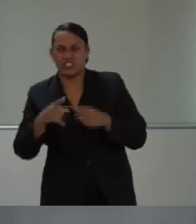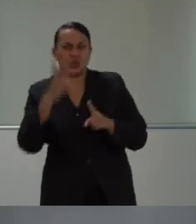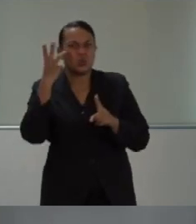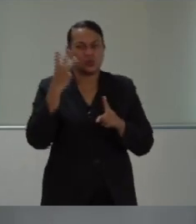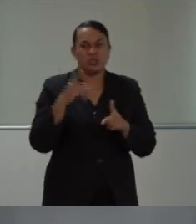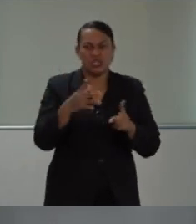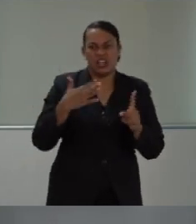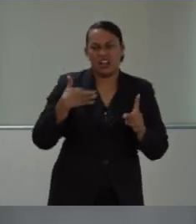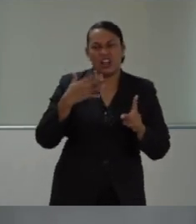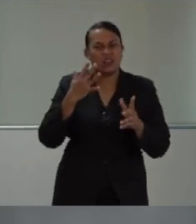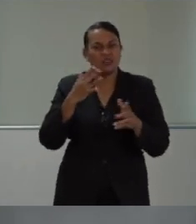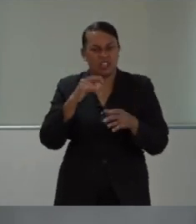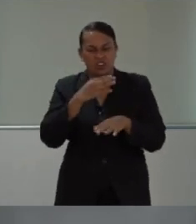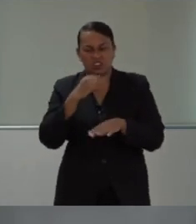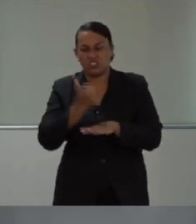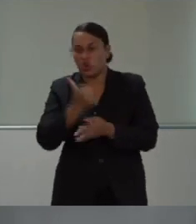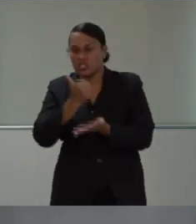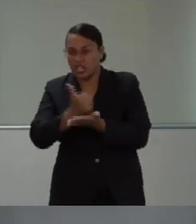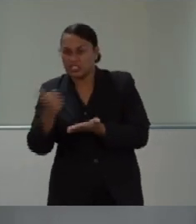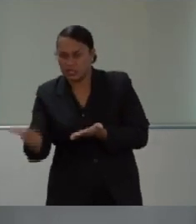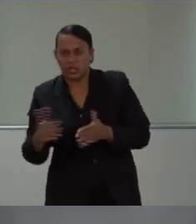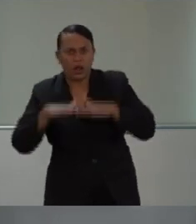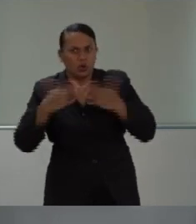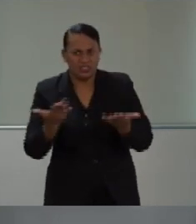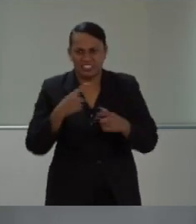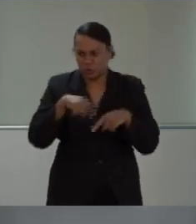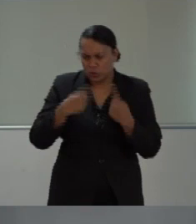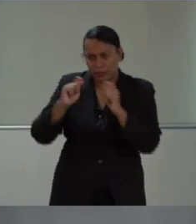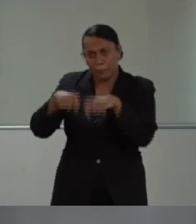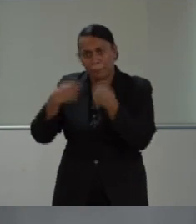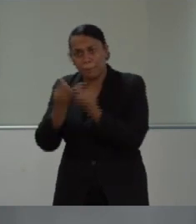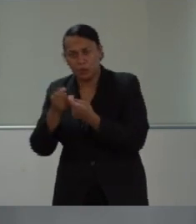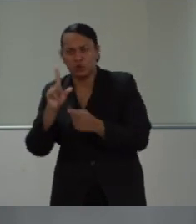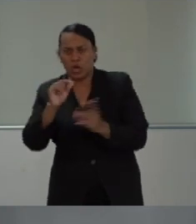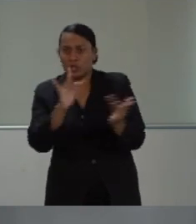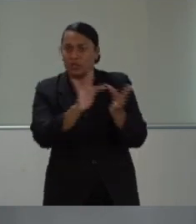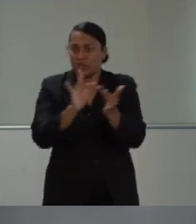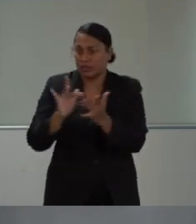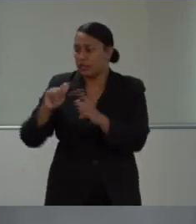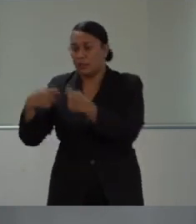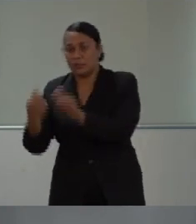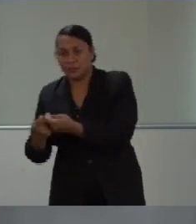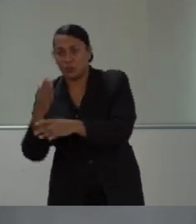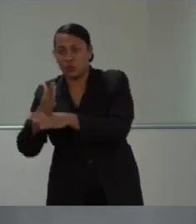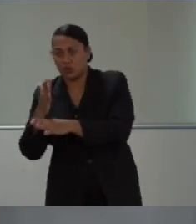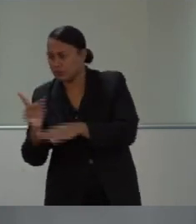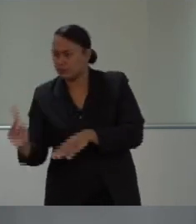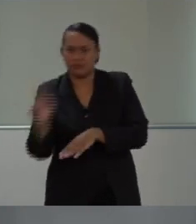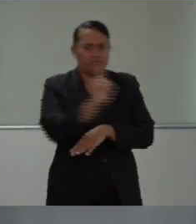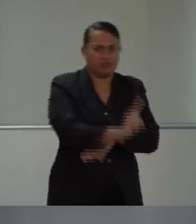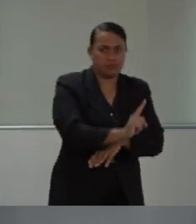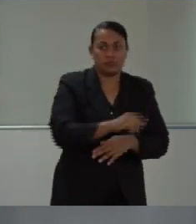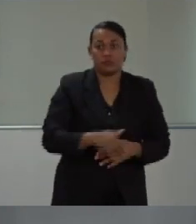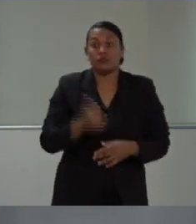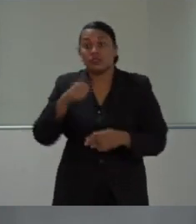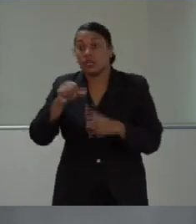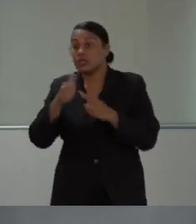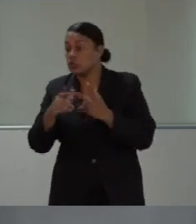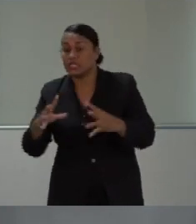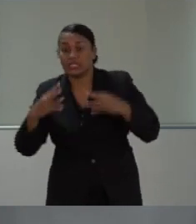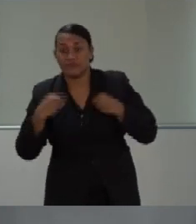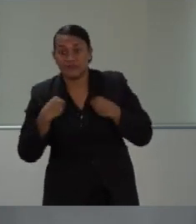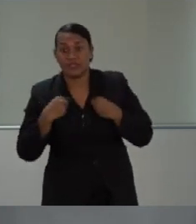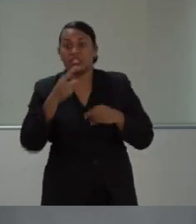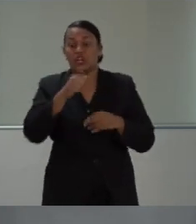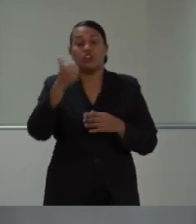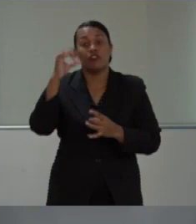authorities and the teams get down to finish their contact tracing. We've also had information that has come in from Wakai Island